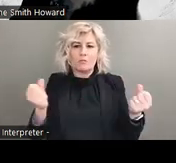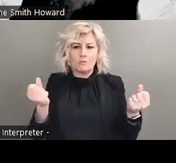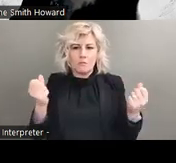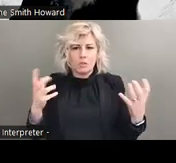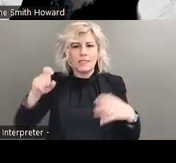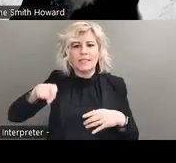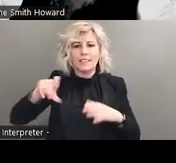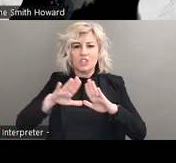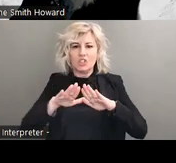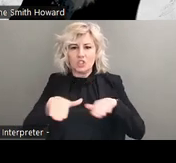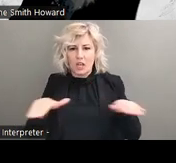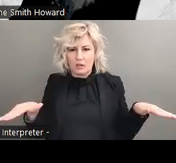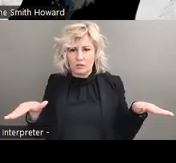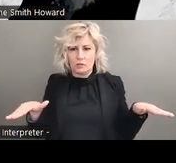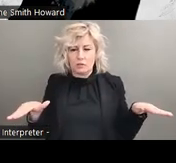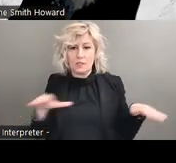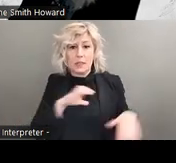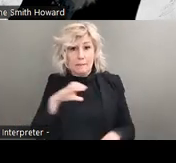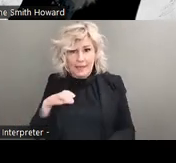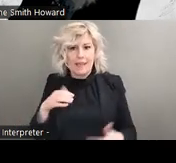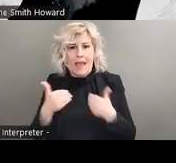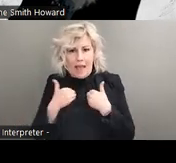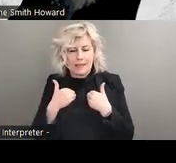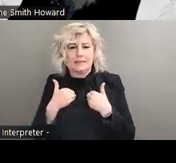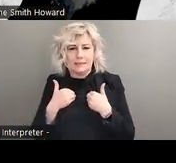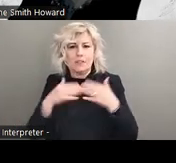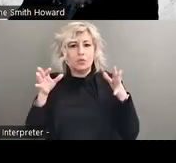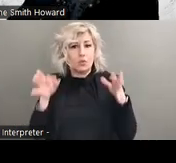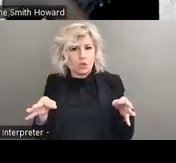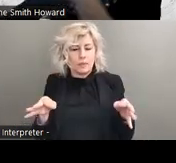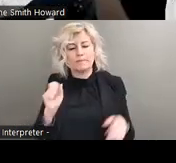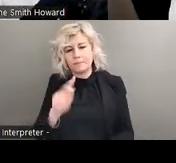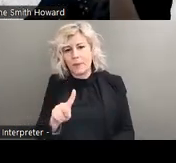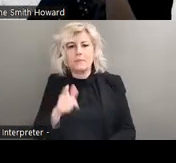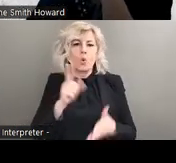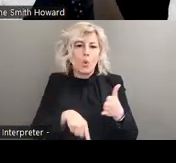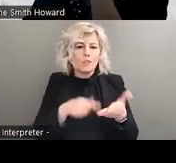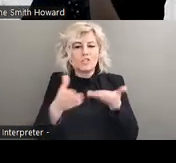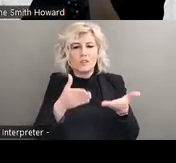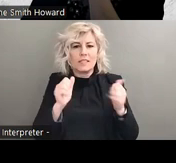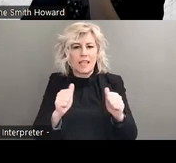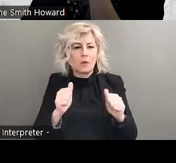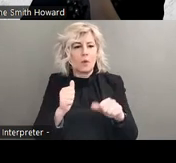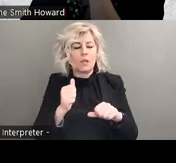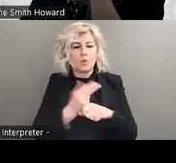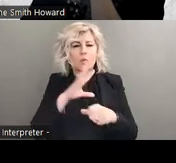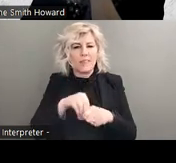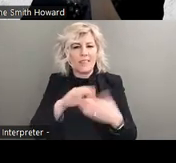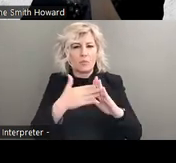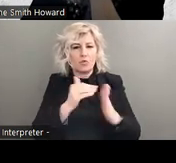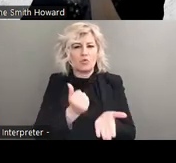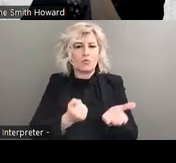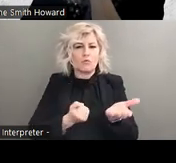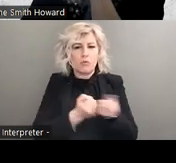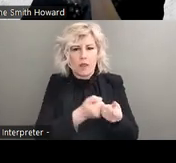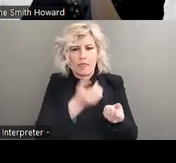multi-needs child committee has to determine, okay, what services can we put into the community to support this child